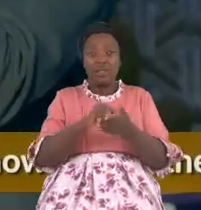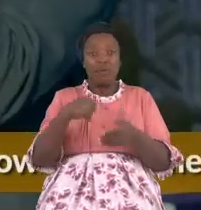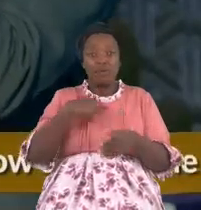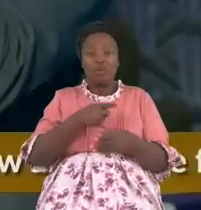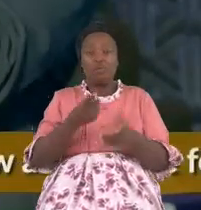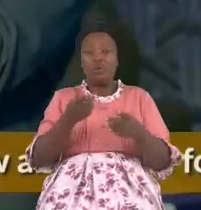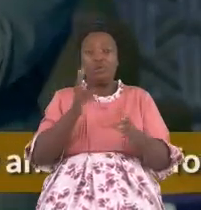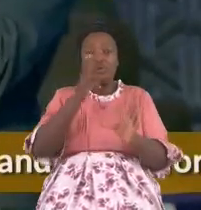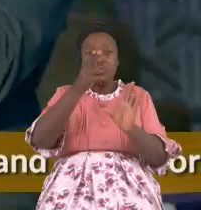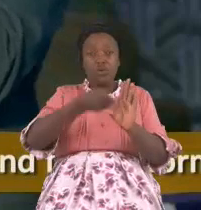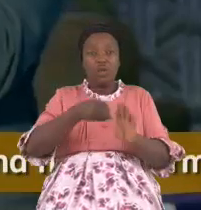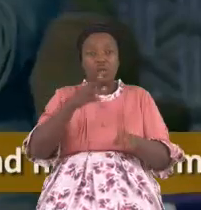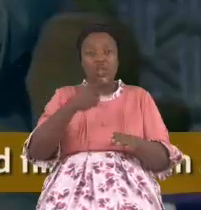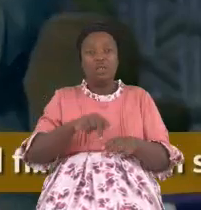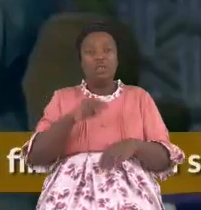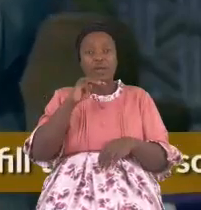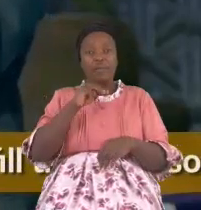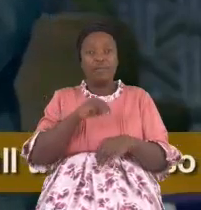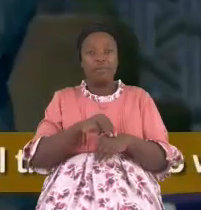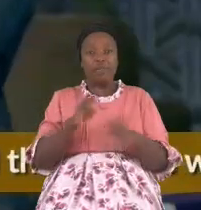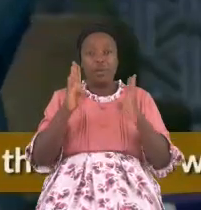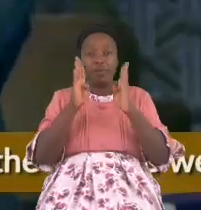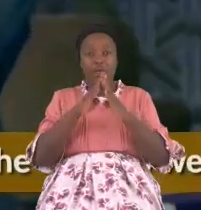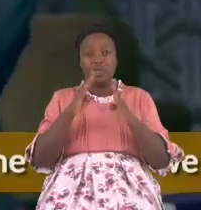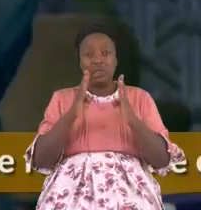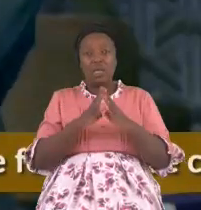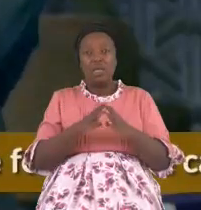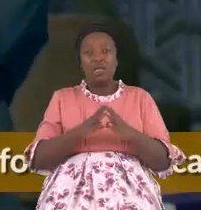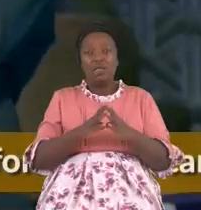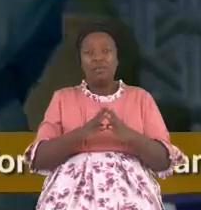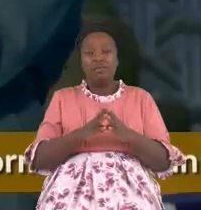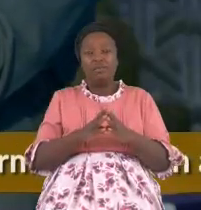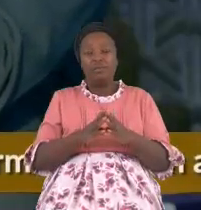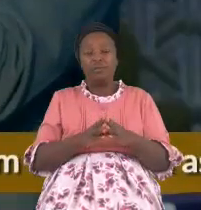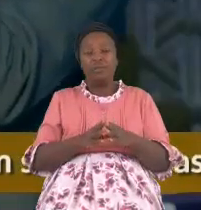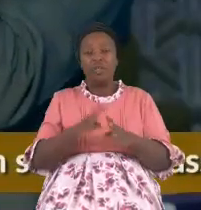lunch hour with jesus christ